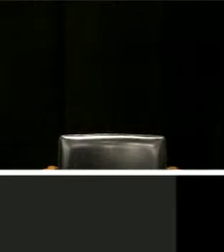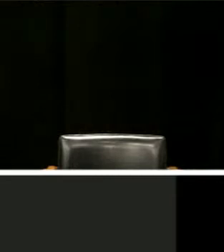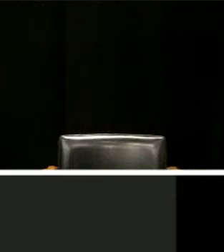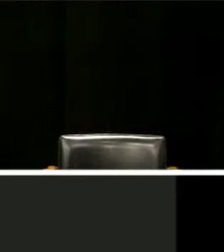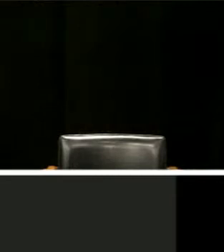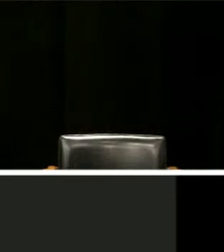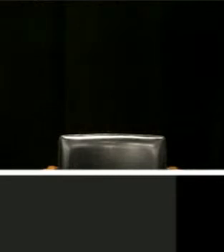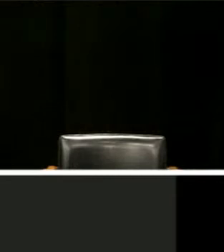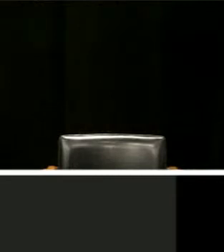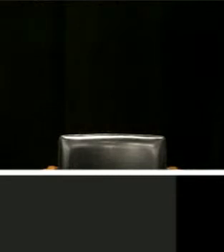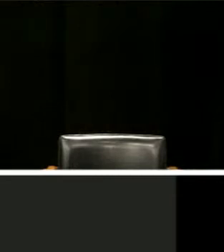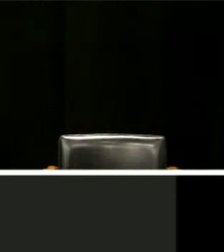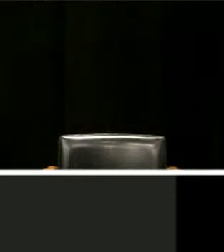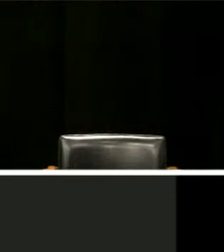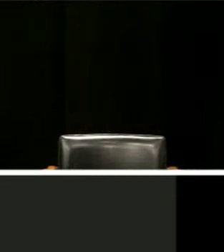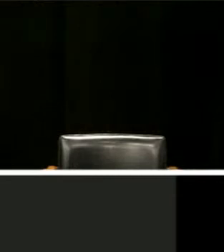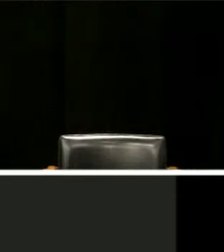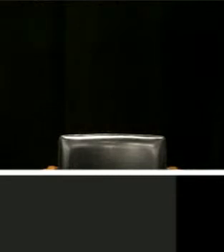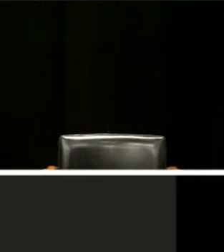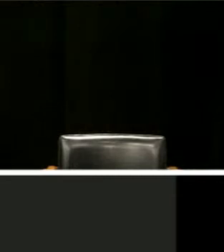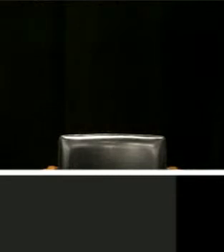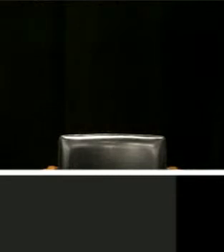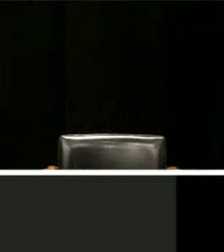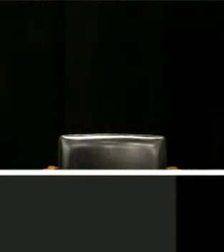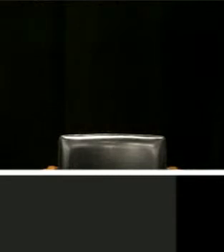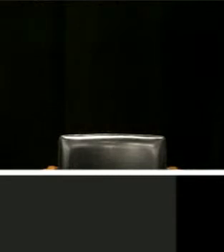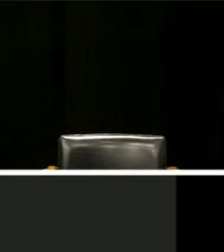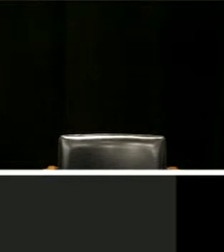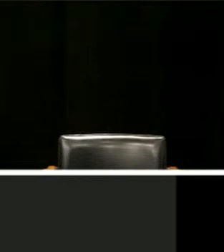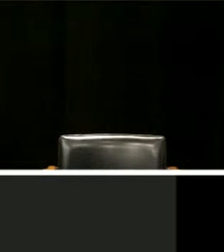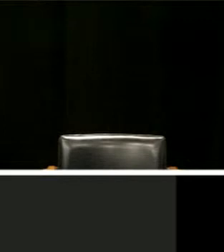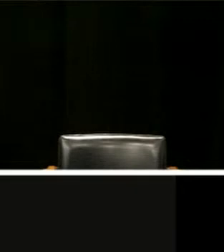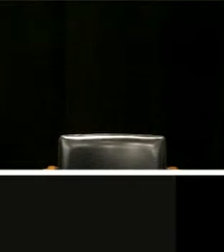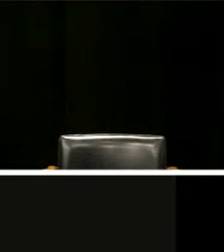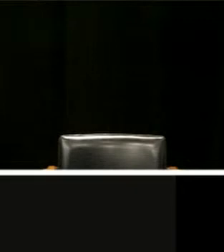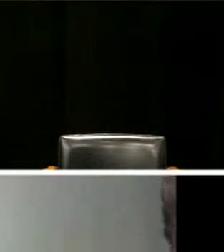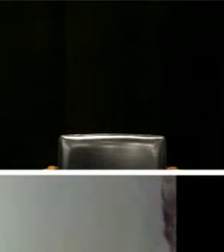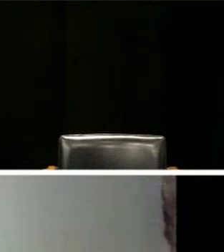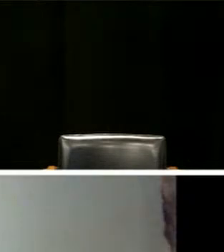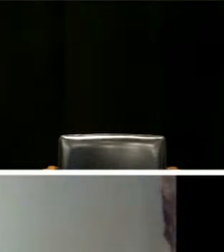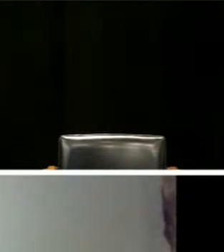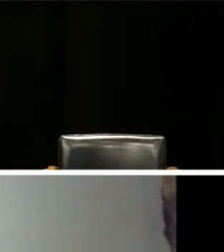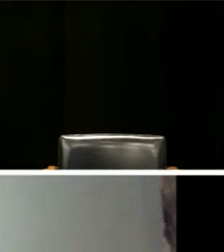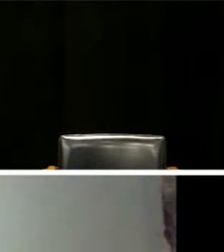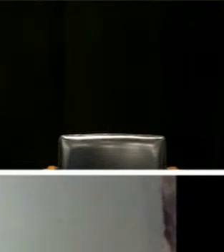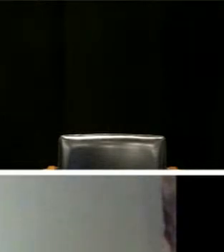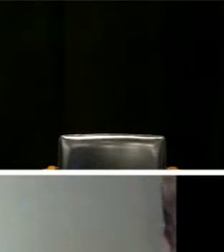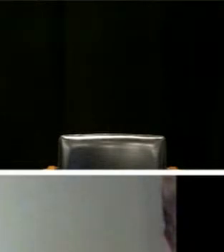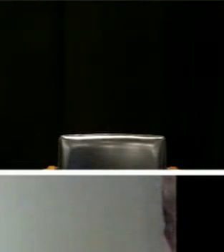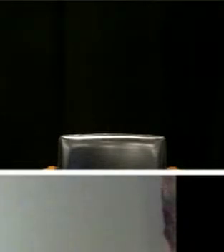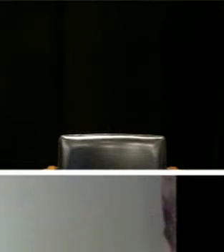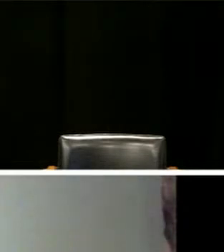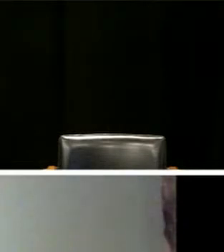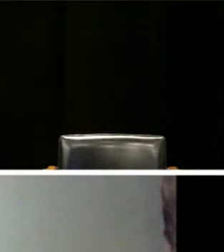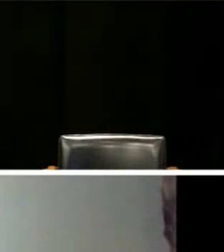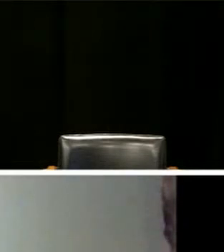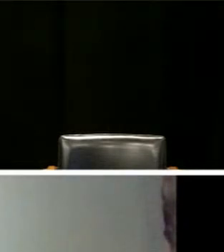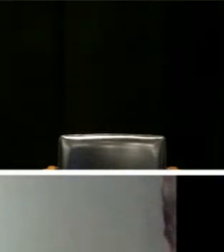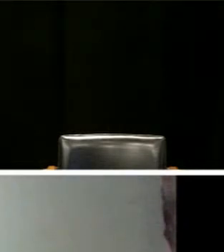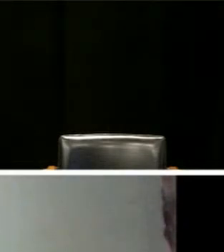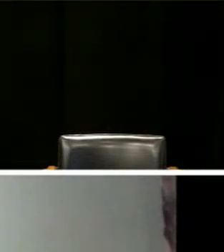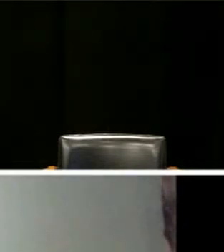So that's what I was going to touch on more is there's like non-structural, they call them non-structural